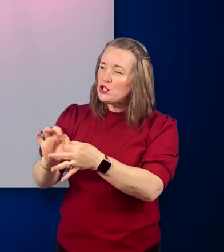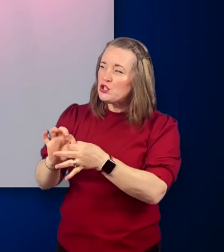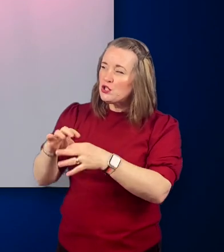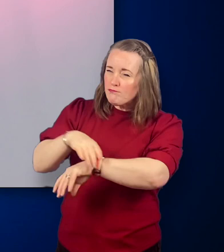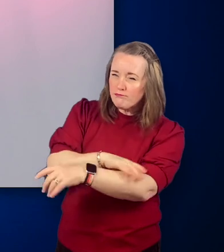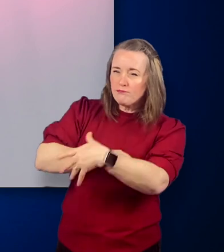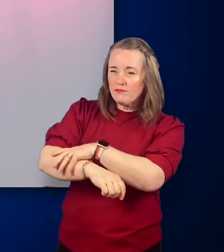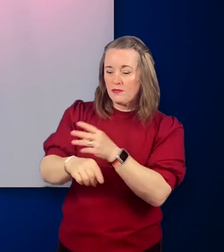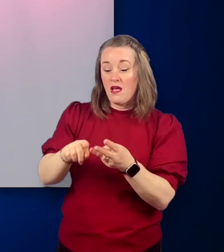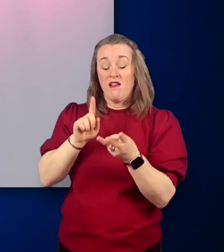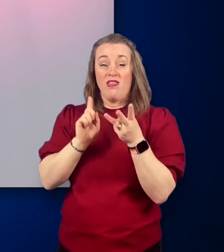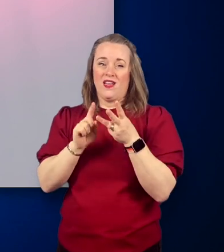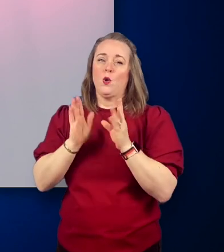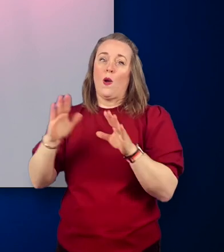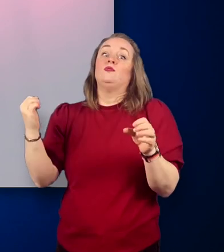got to do something.